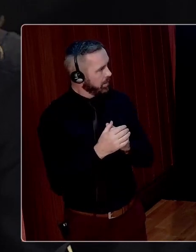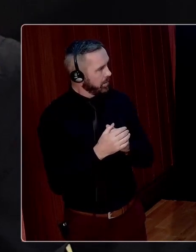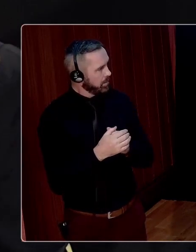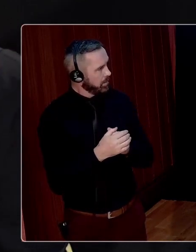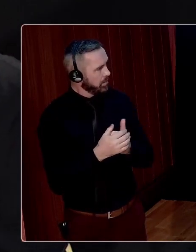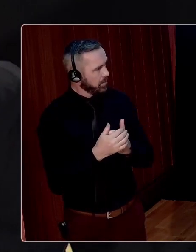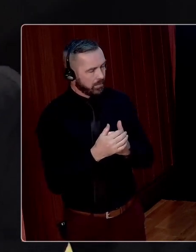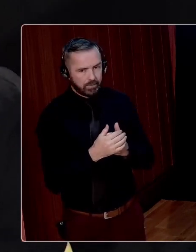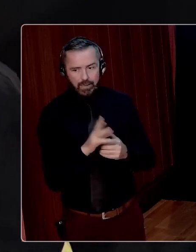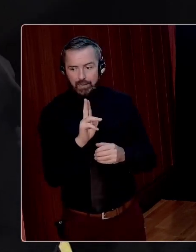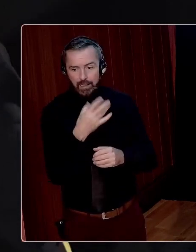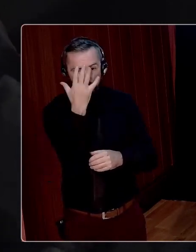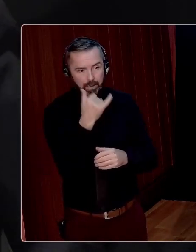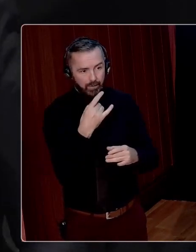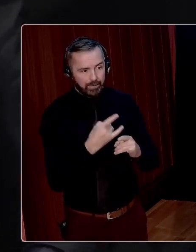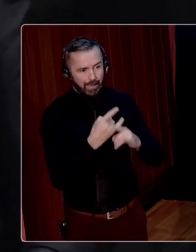language.